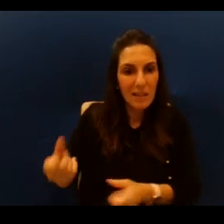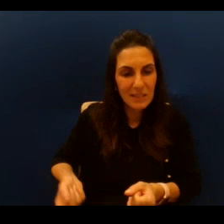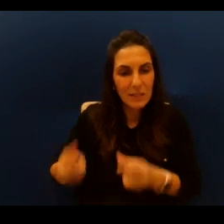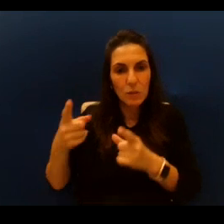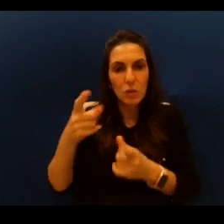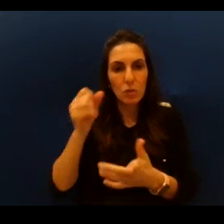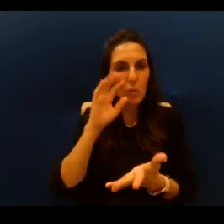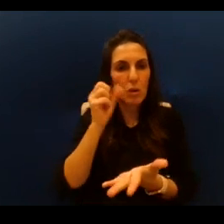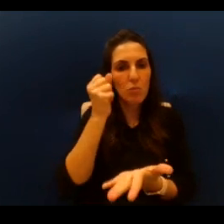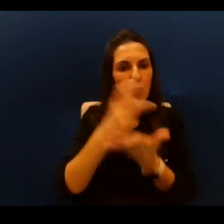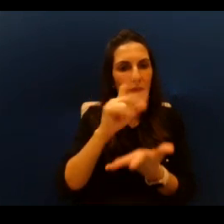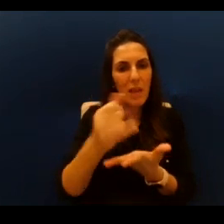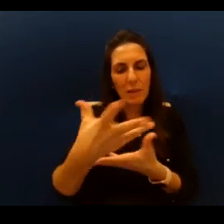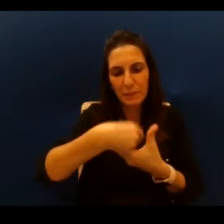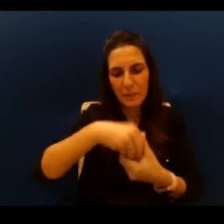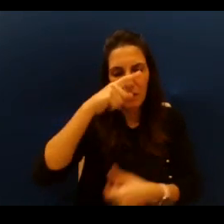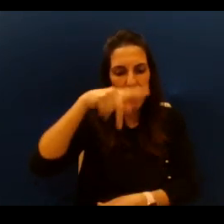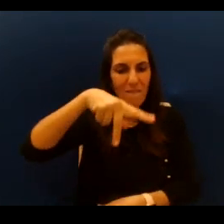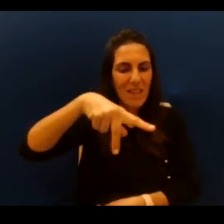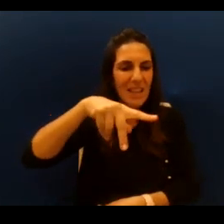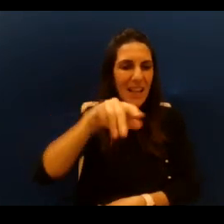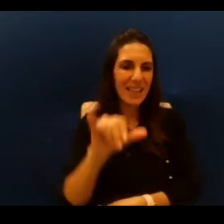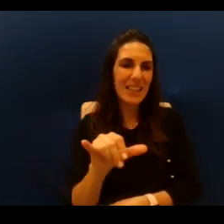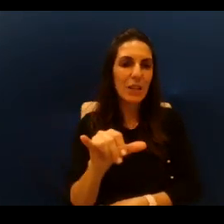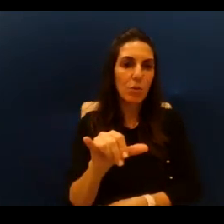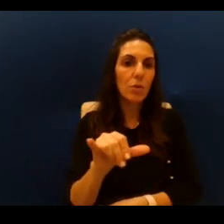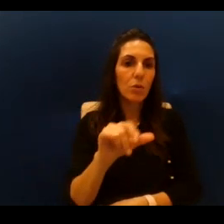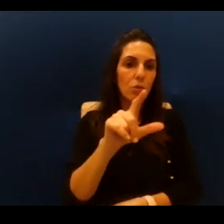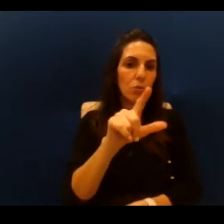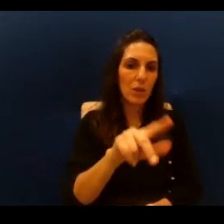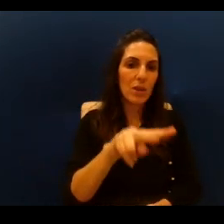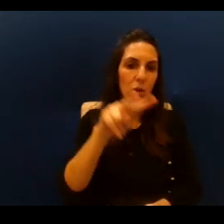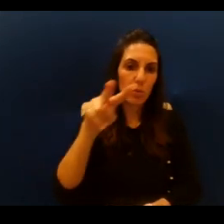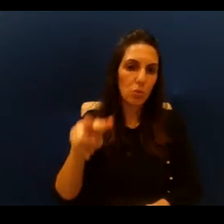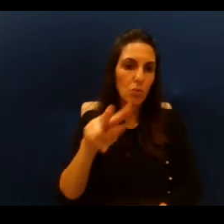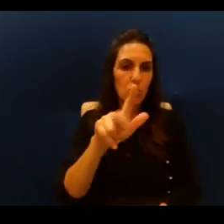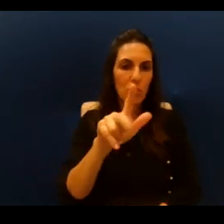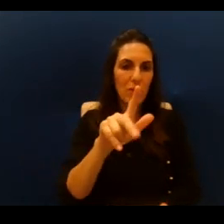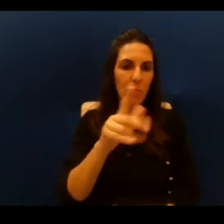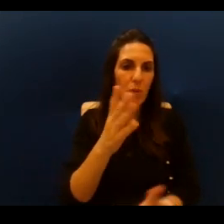that as part of your fiscal year 22-23 budget.